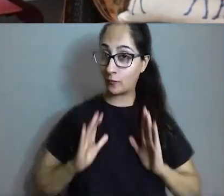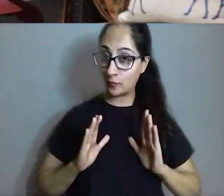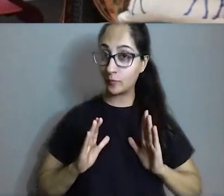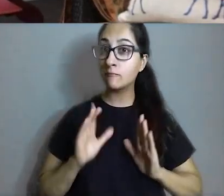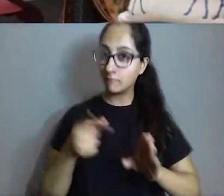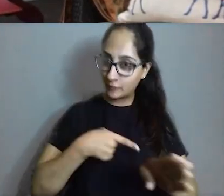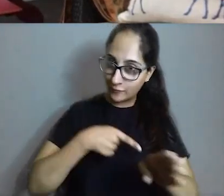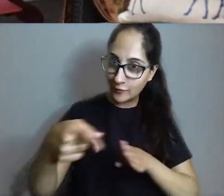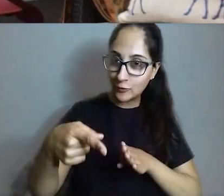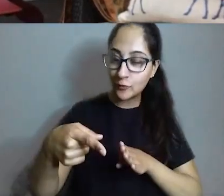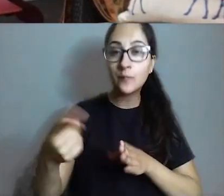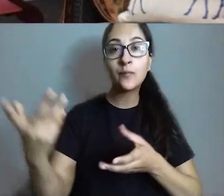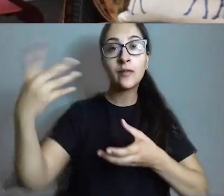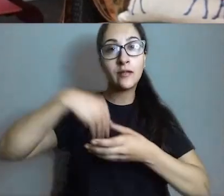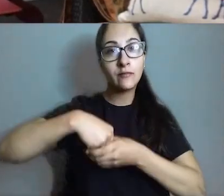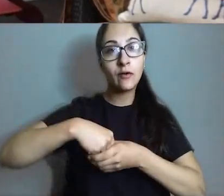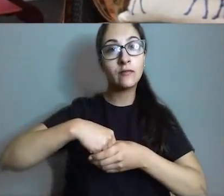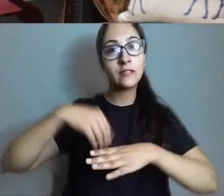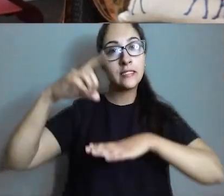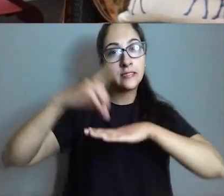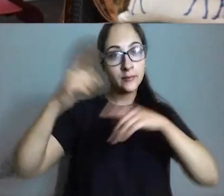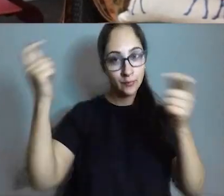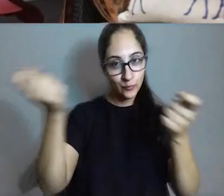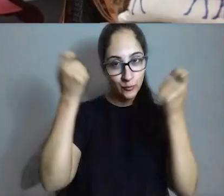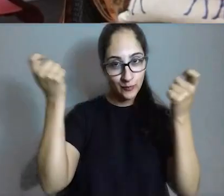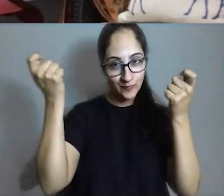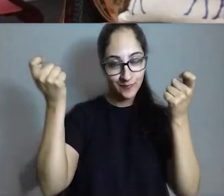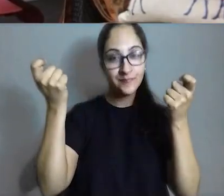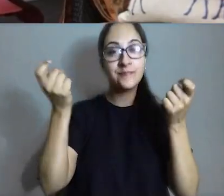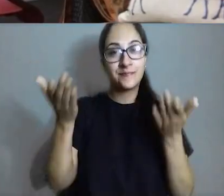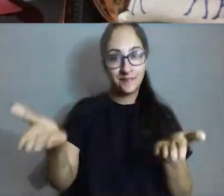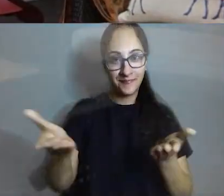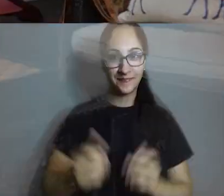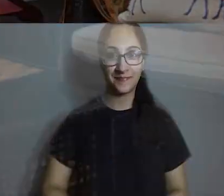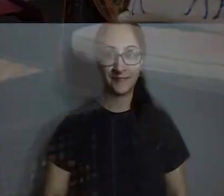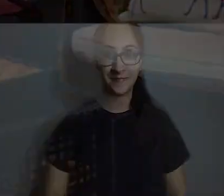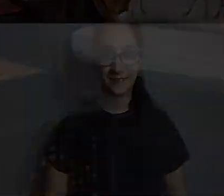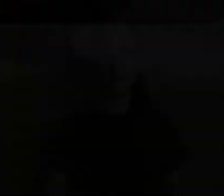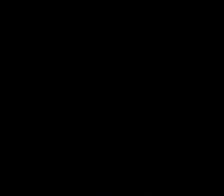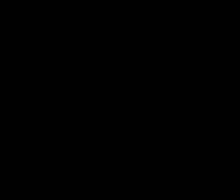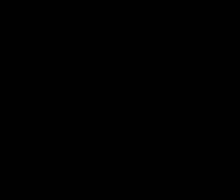Homage Ceremony. They'll share their experiences and how it affected them.